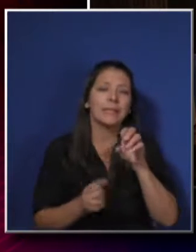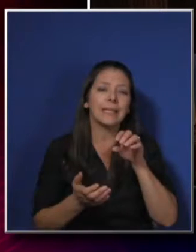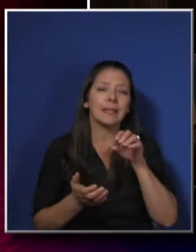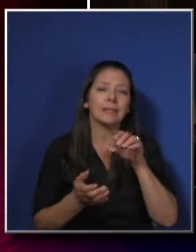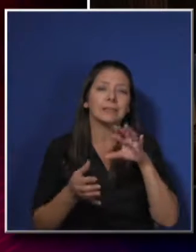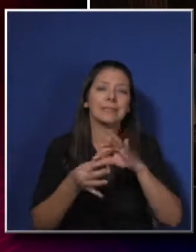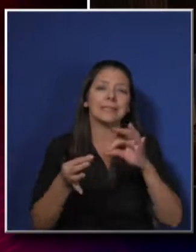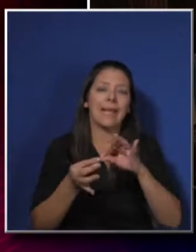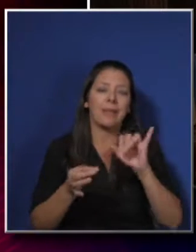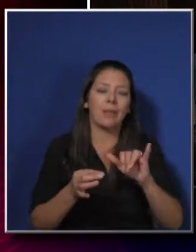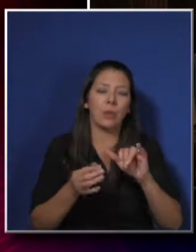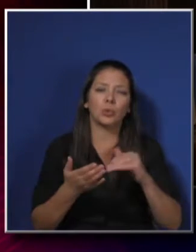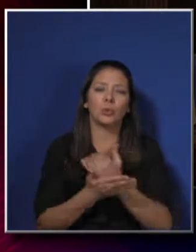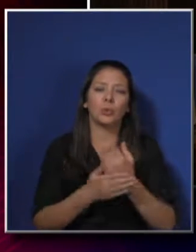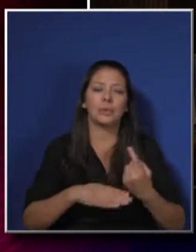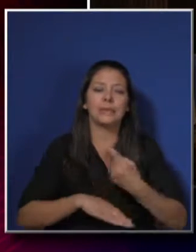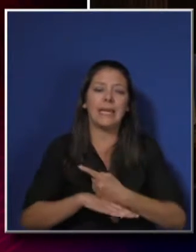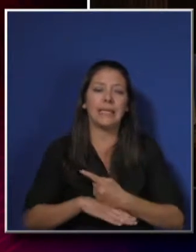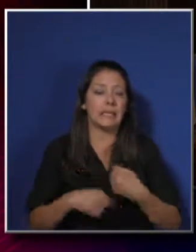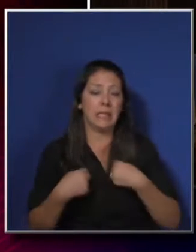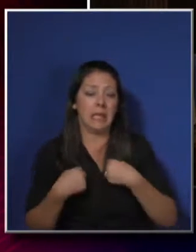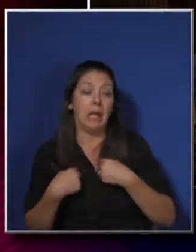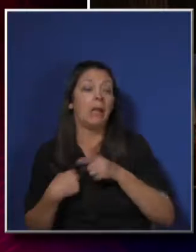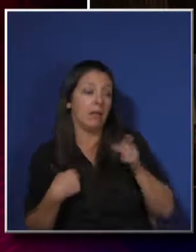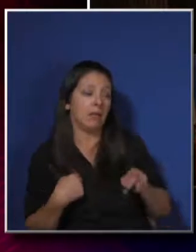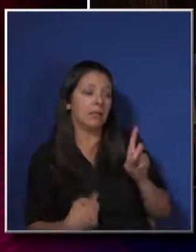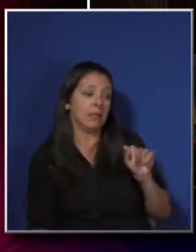Sure, so David can. I can.